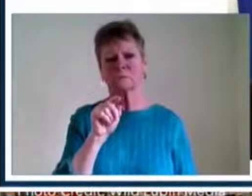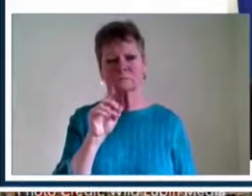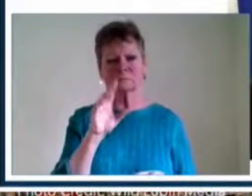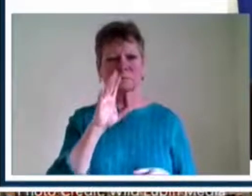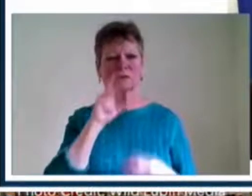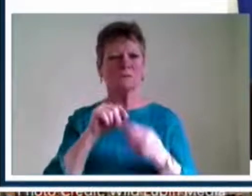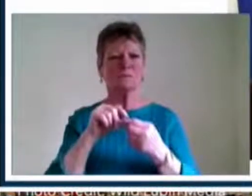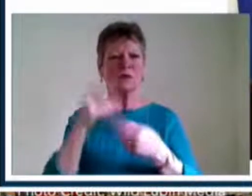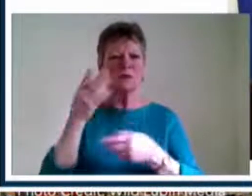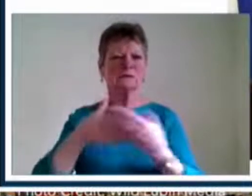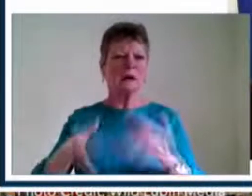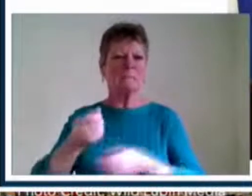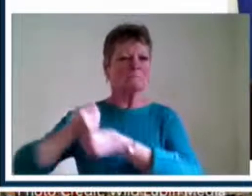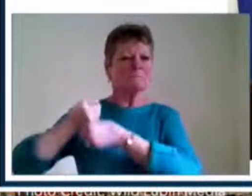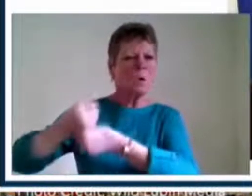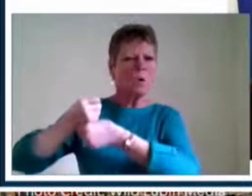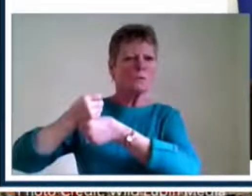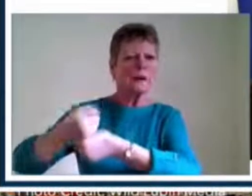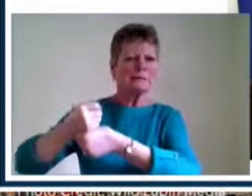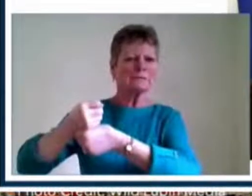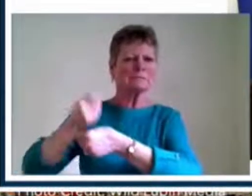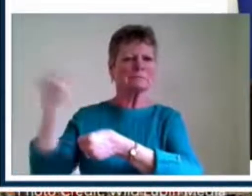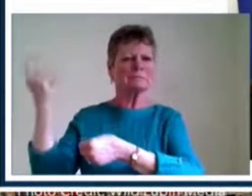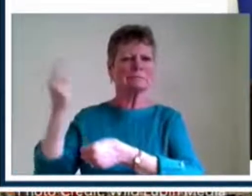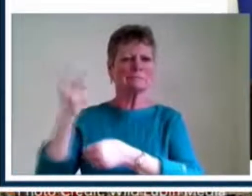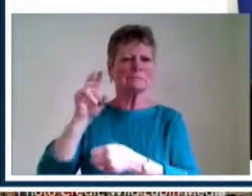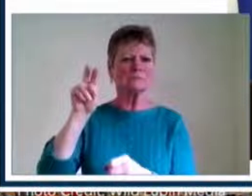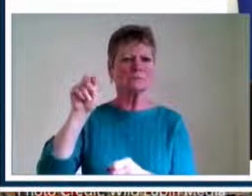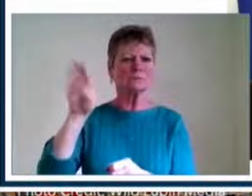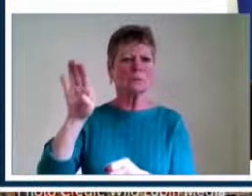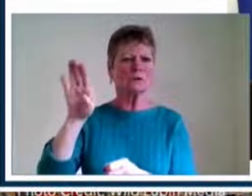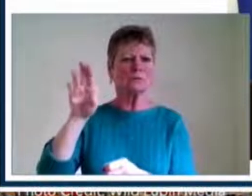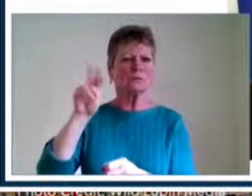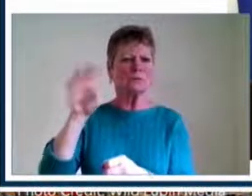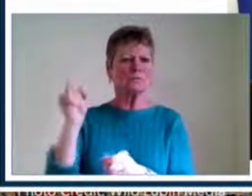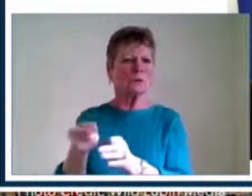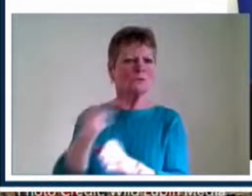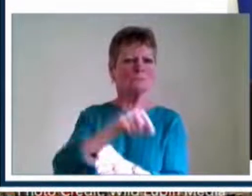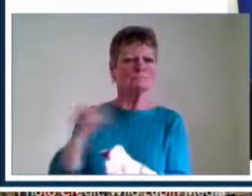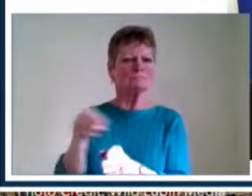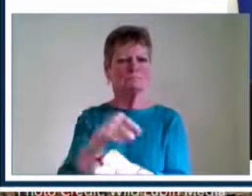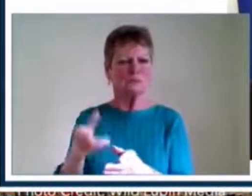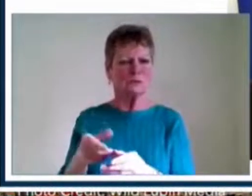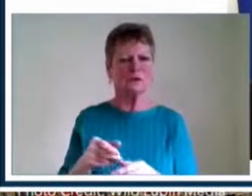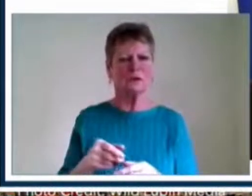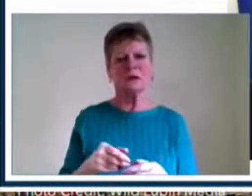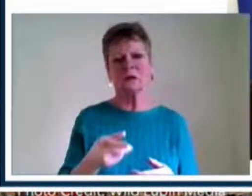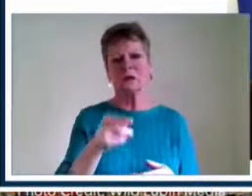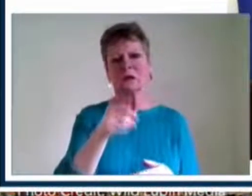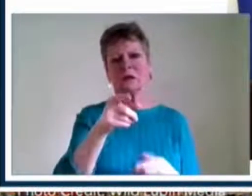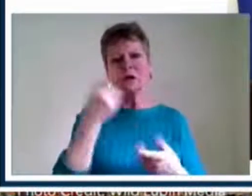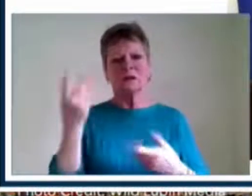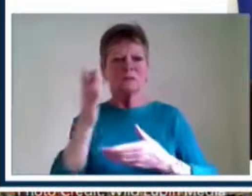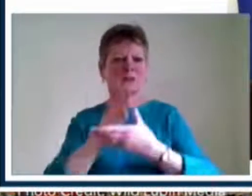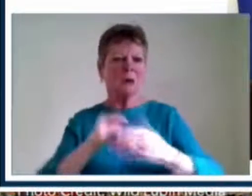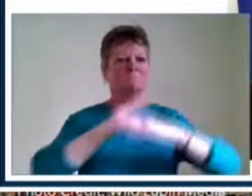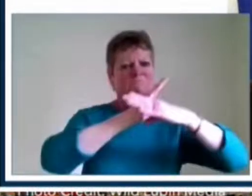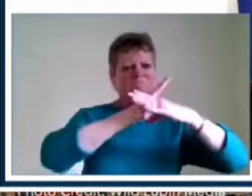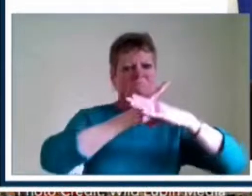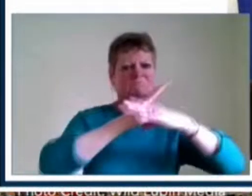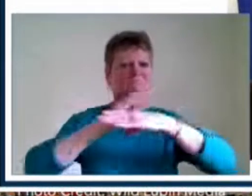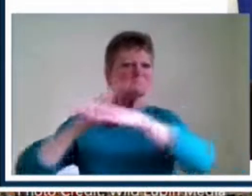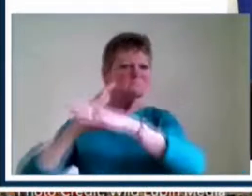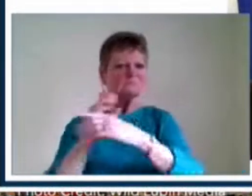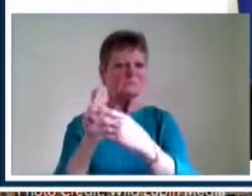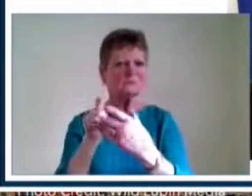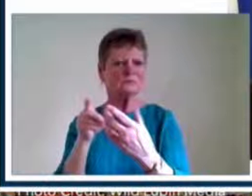and blockades, especially at the border, I'm wondering what your expectations are about how any potential blockades may go. Have